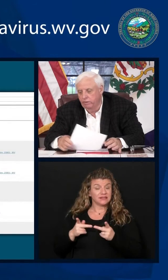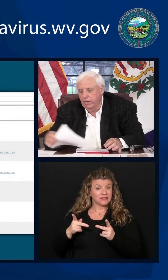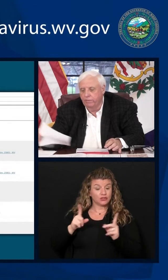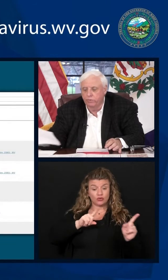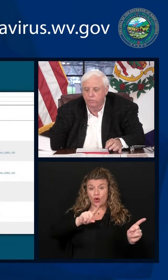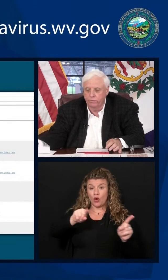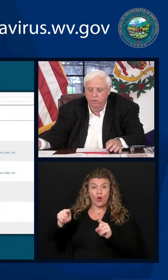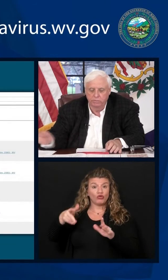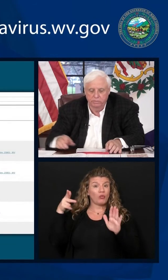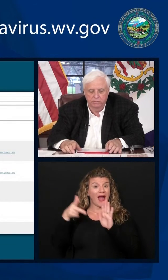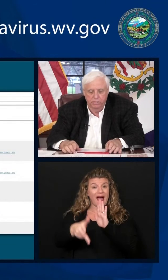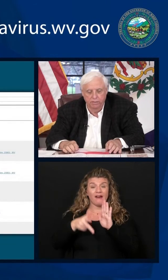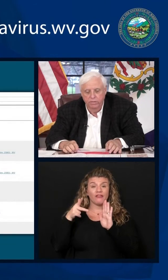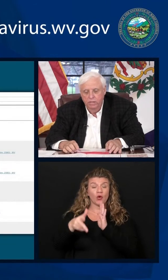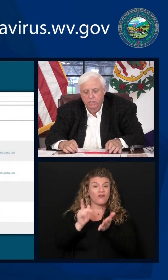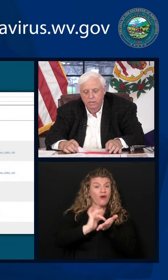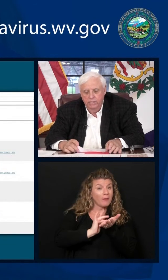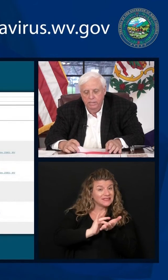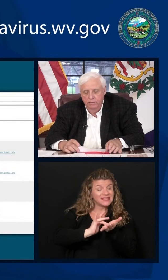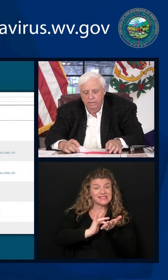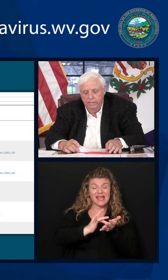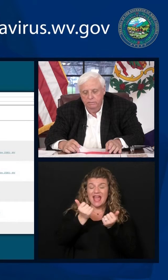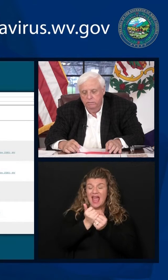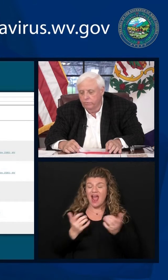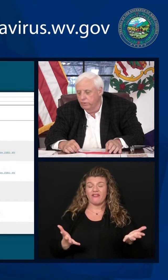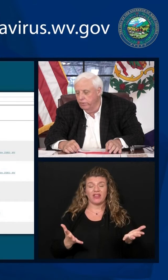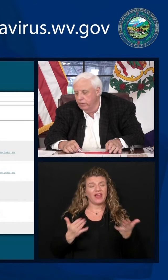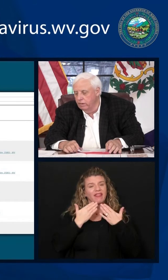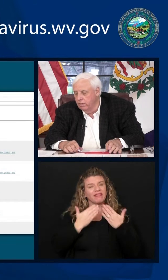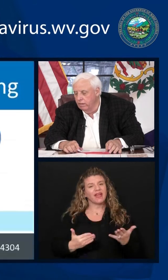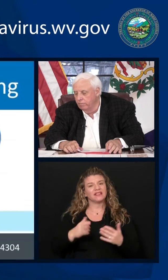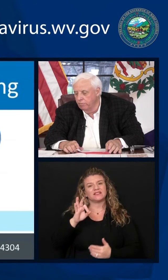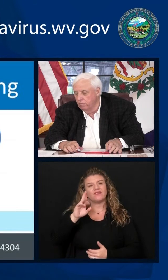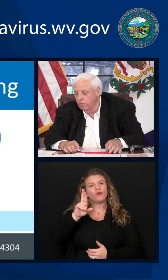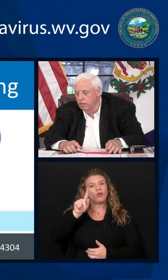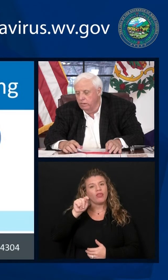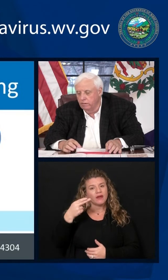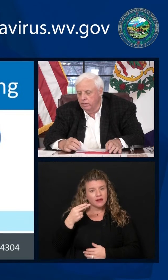there, and the drive-through pharmacy stuff. Again, thanks to Fruth and